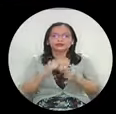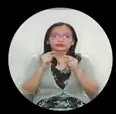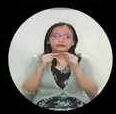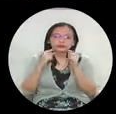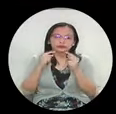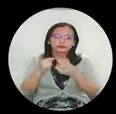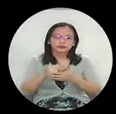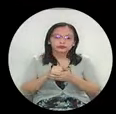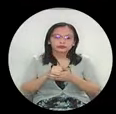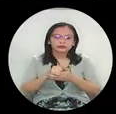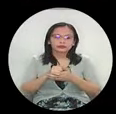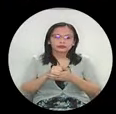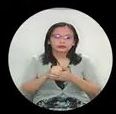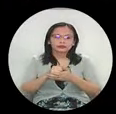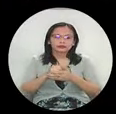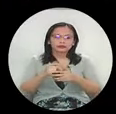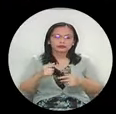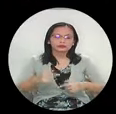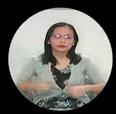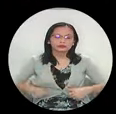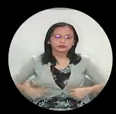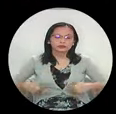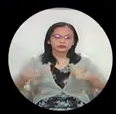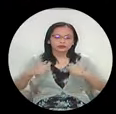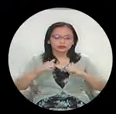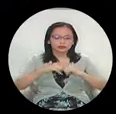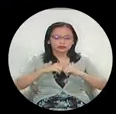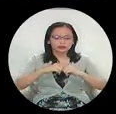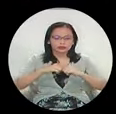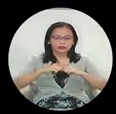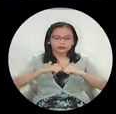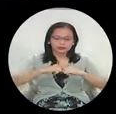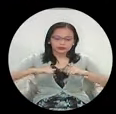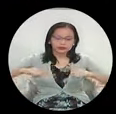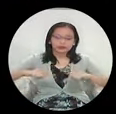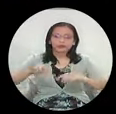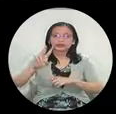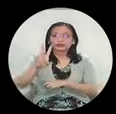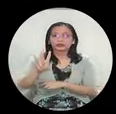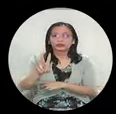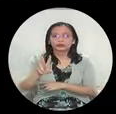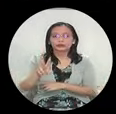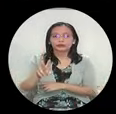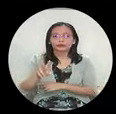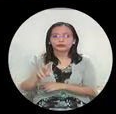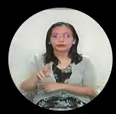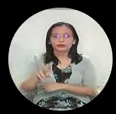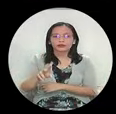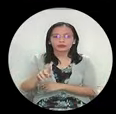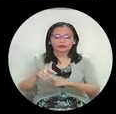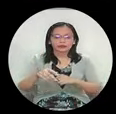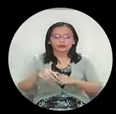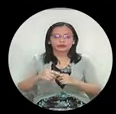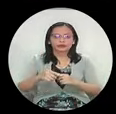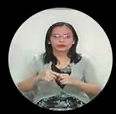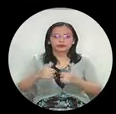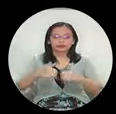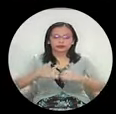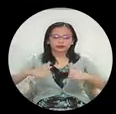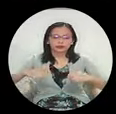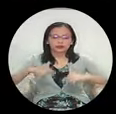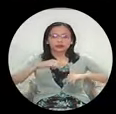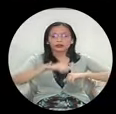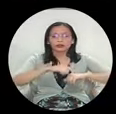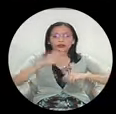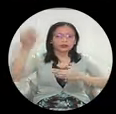It is said that our life is divided into two areas. One is the past,